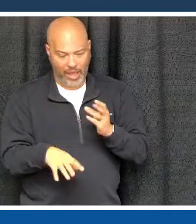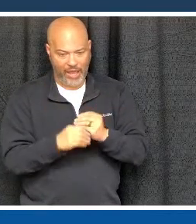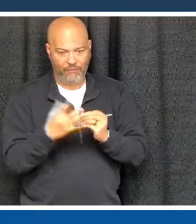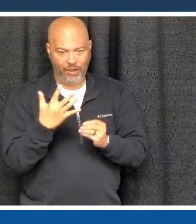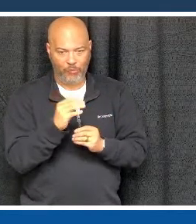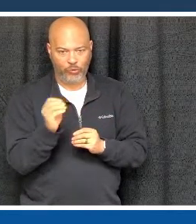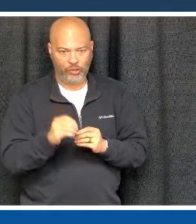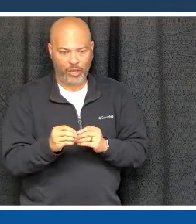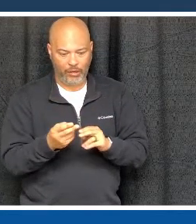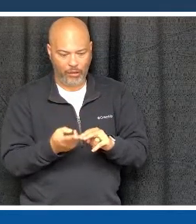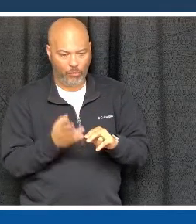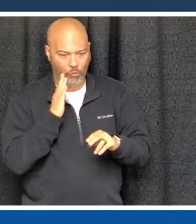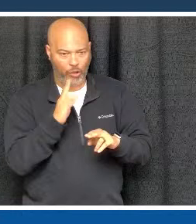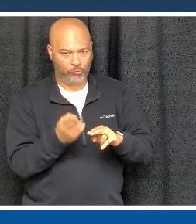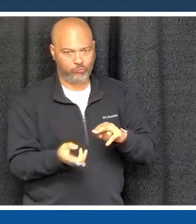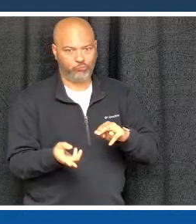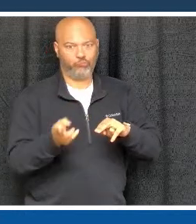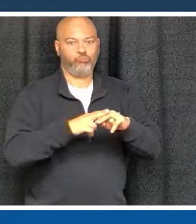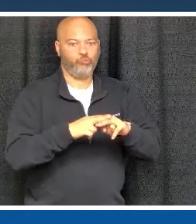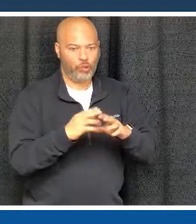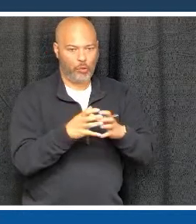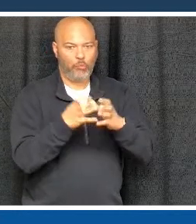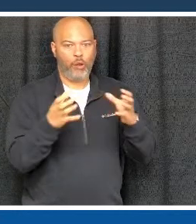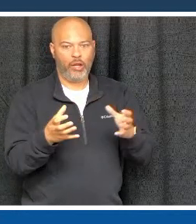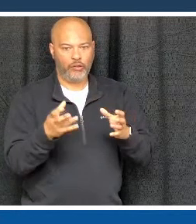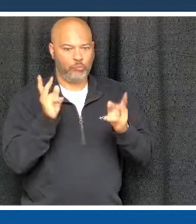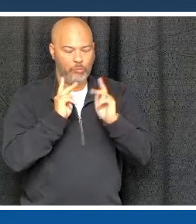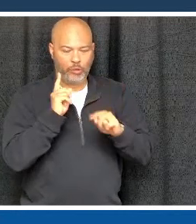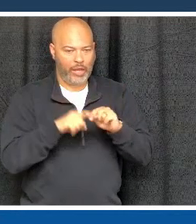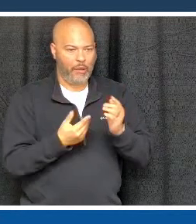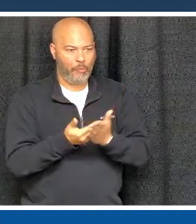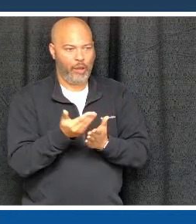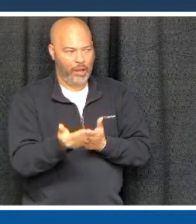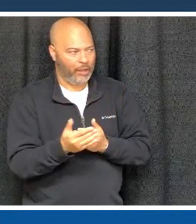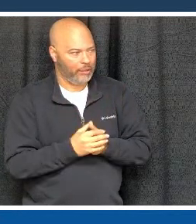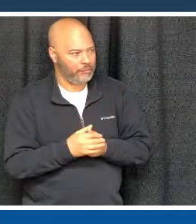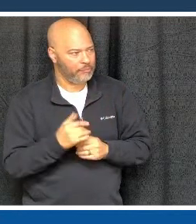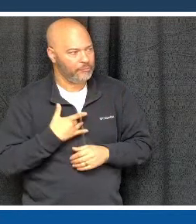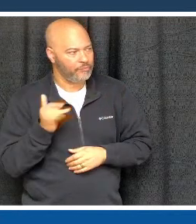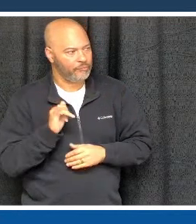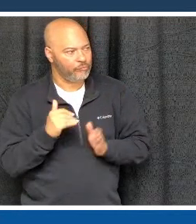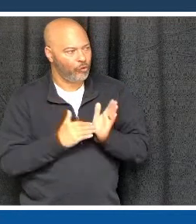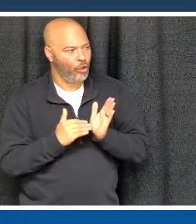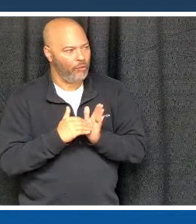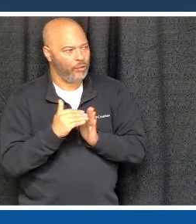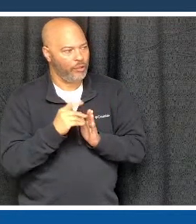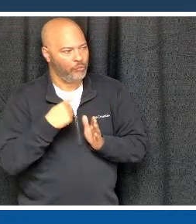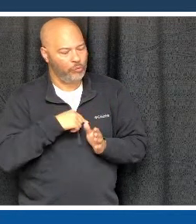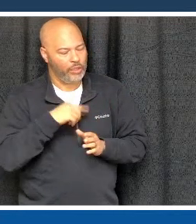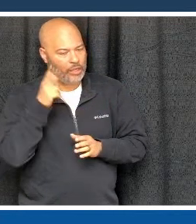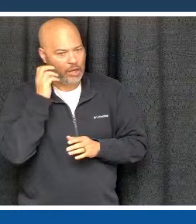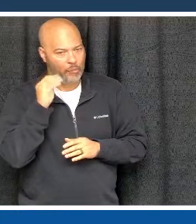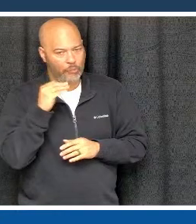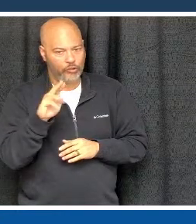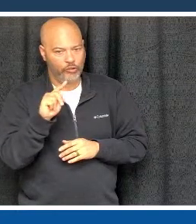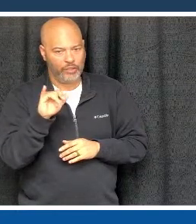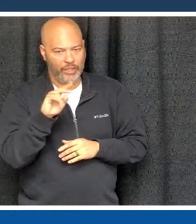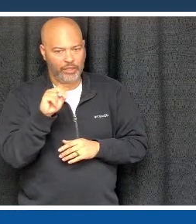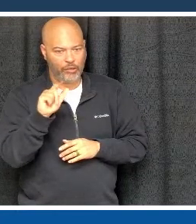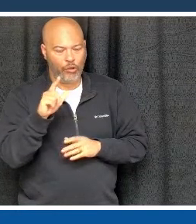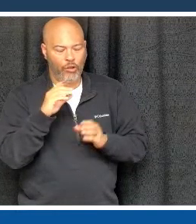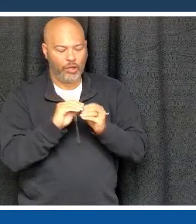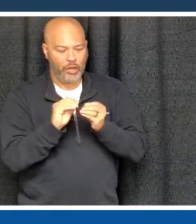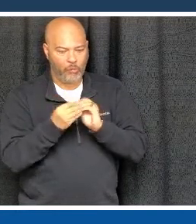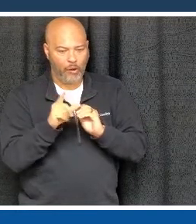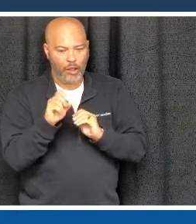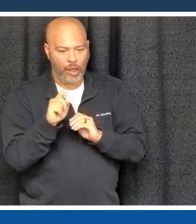to bump that, just pushes it that much farther out of reach. Well, I feel like too often everything we hear Mr. Tyndall talk about, the number of lots